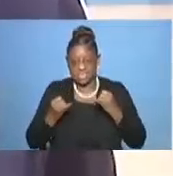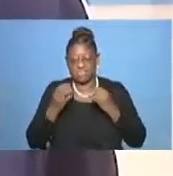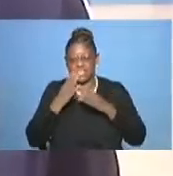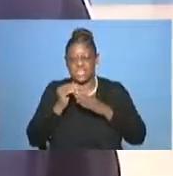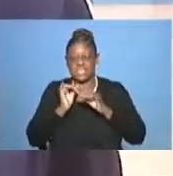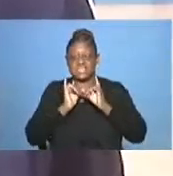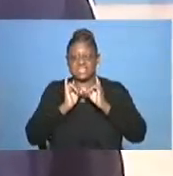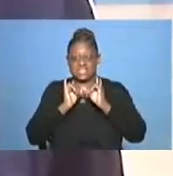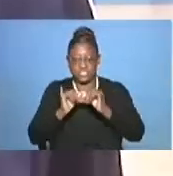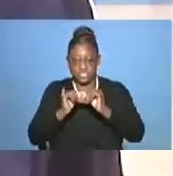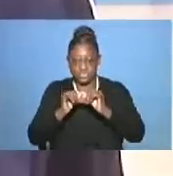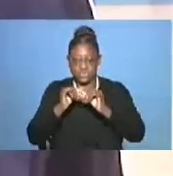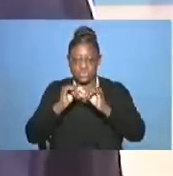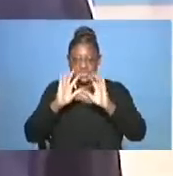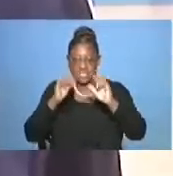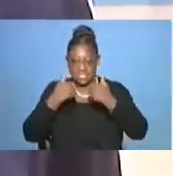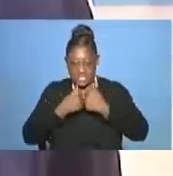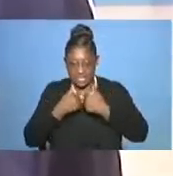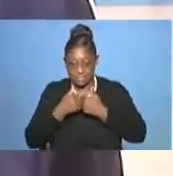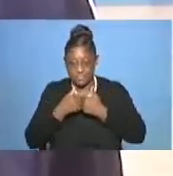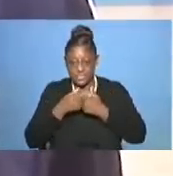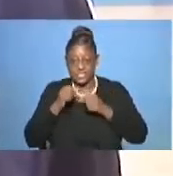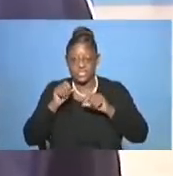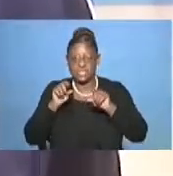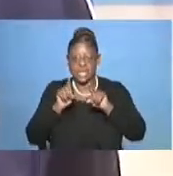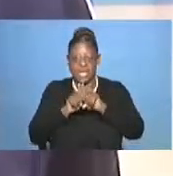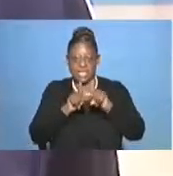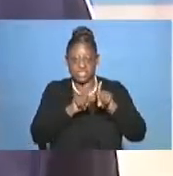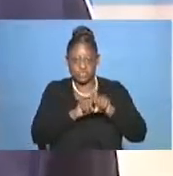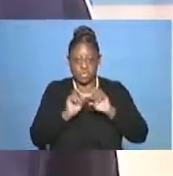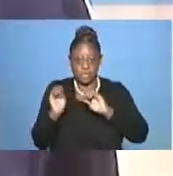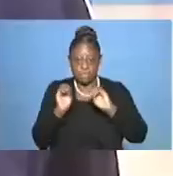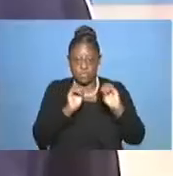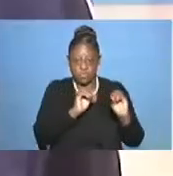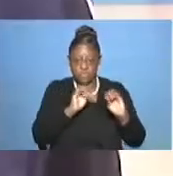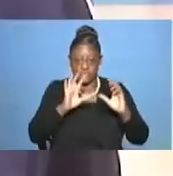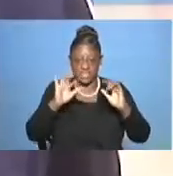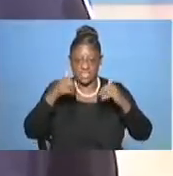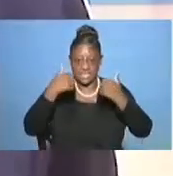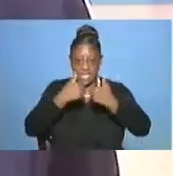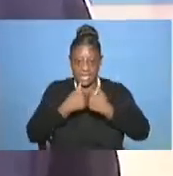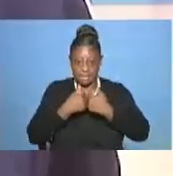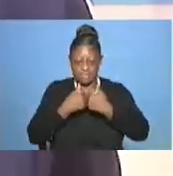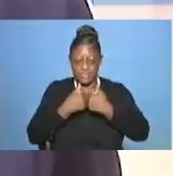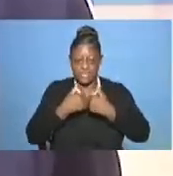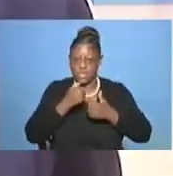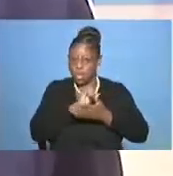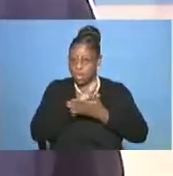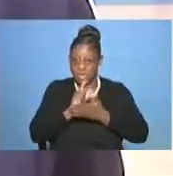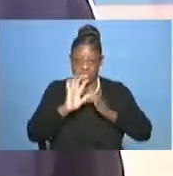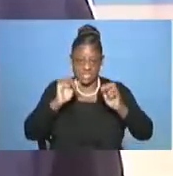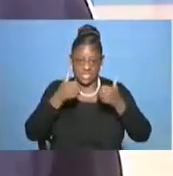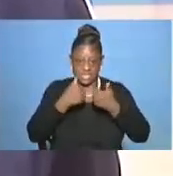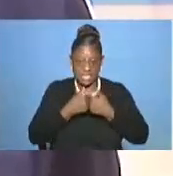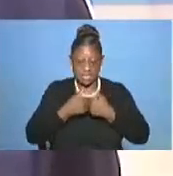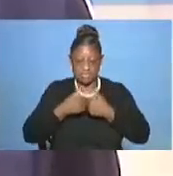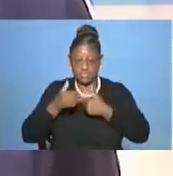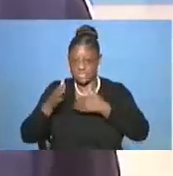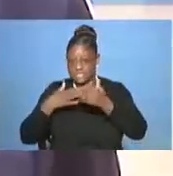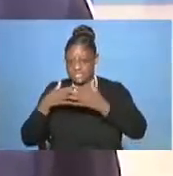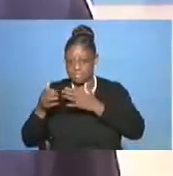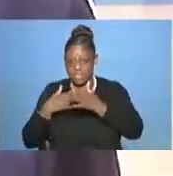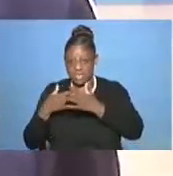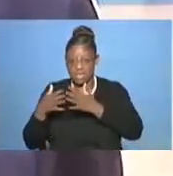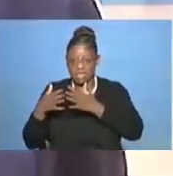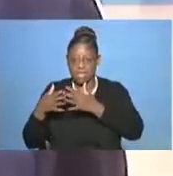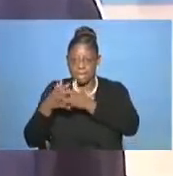the game. And so as we move forward in these games, every quarter and every game, whether it's America's qualifiers